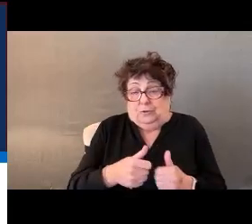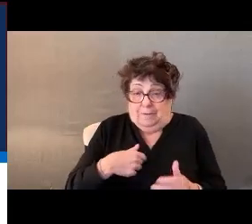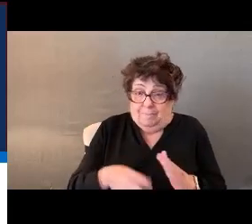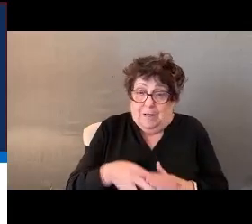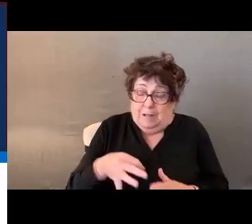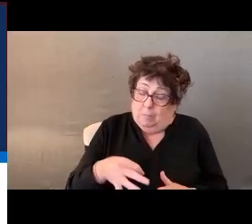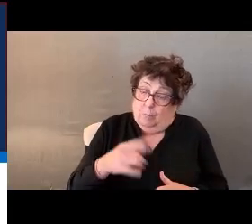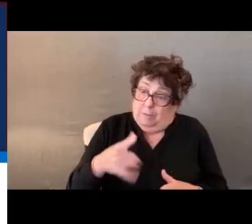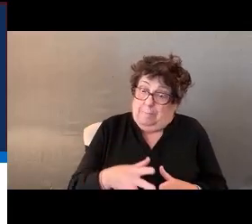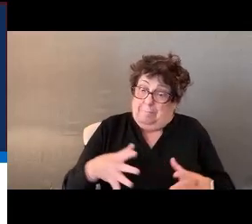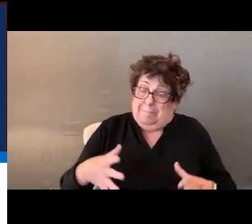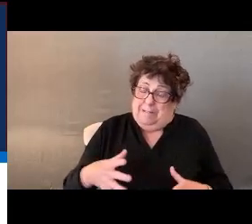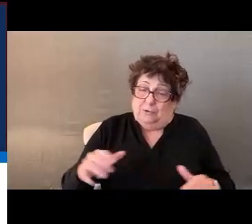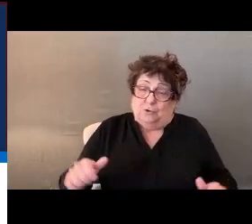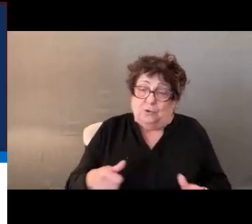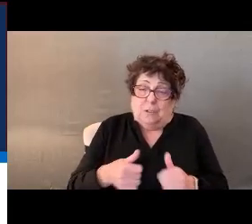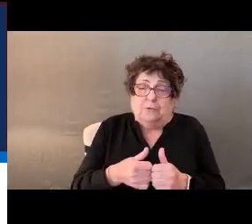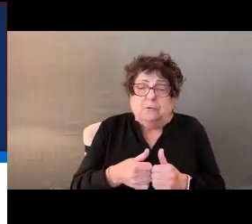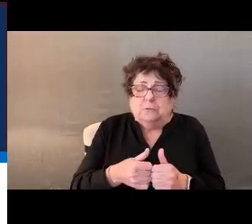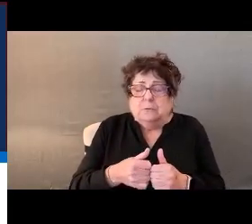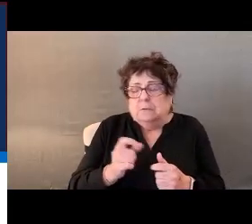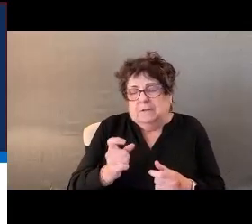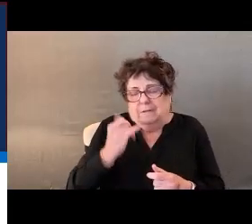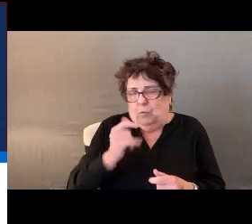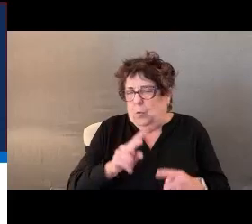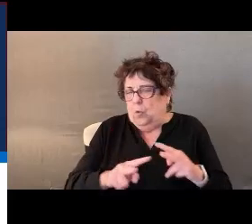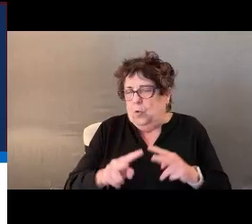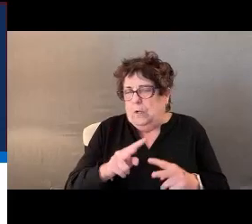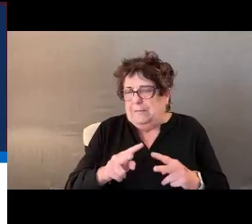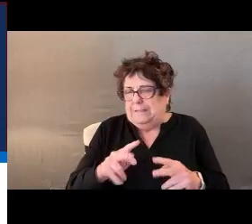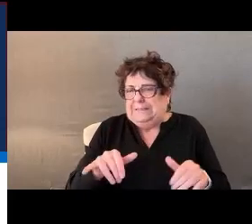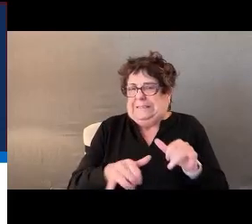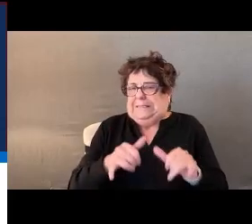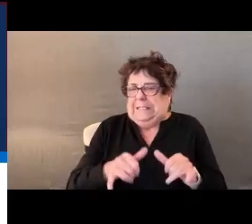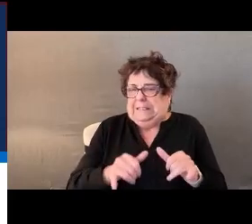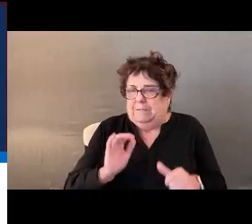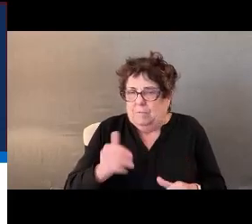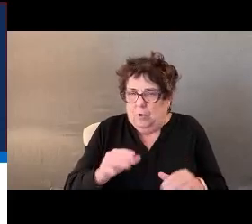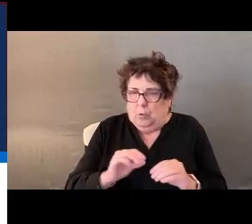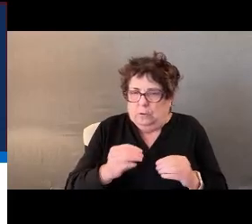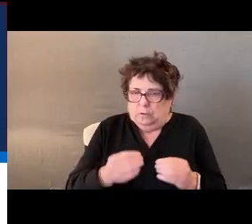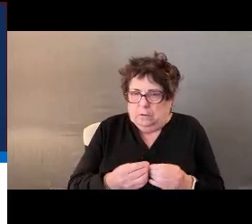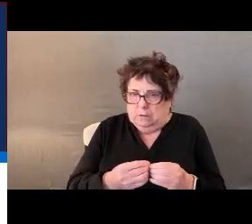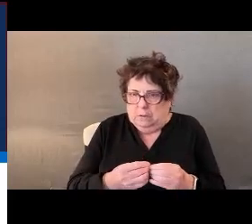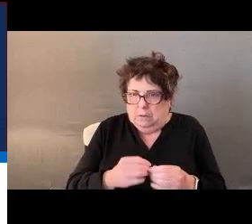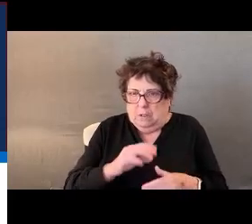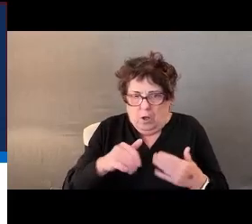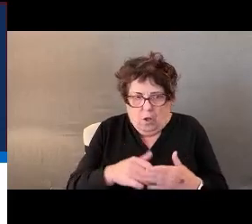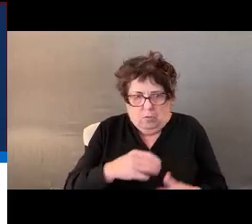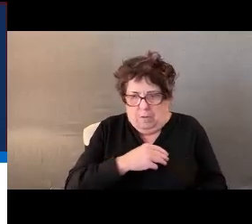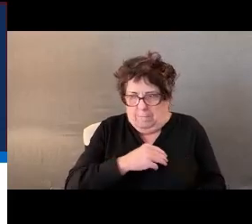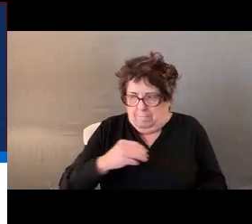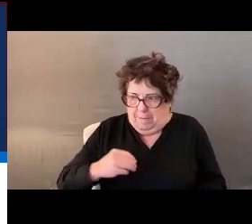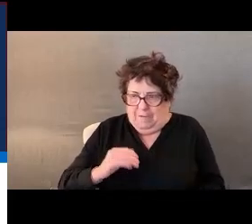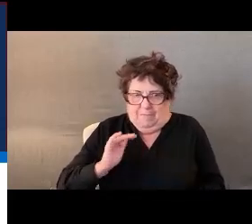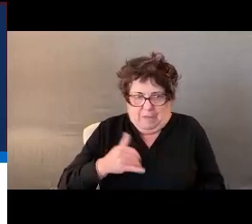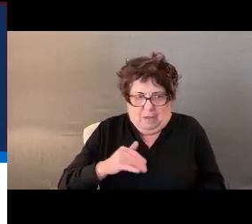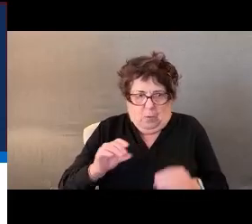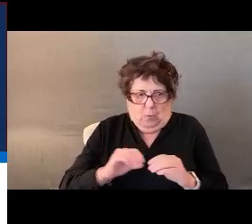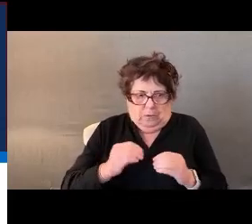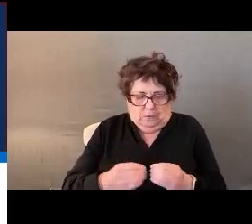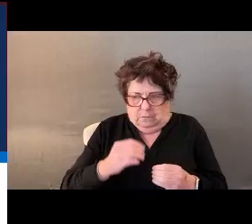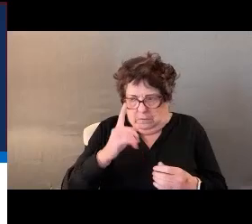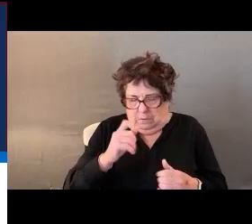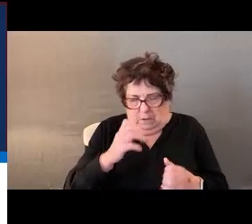given the size of our organization, just educating all of the members of the organization on the importance of providing these